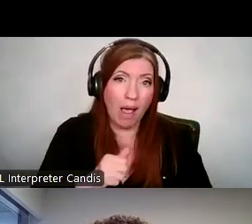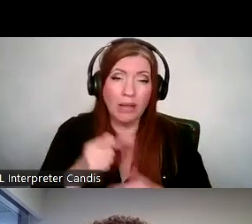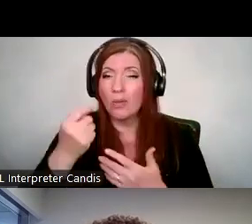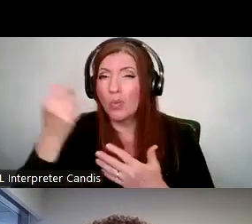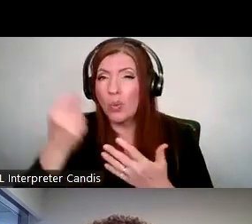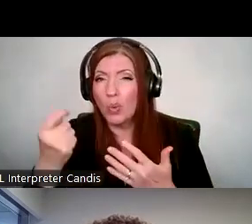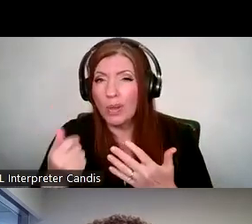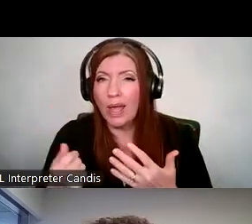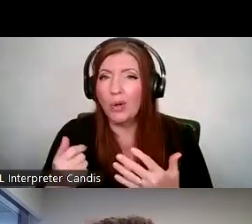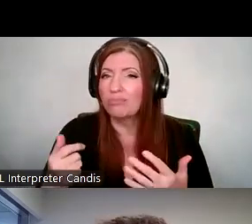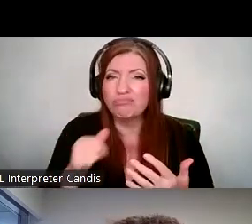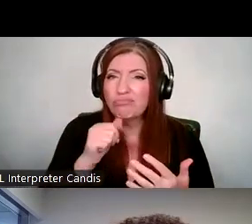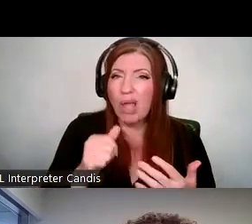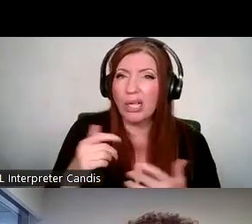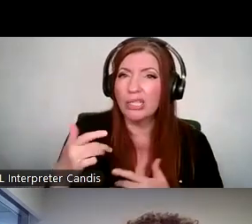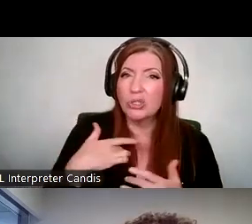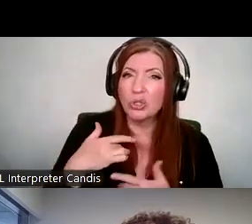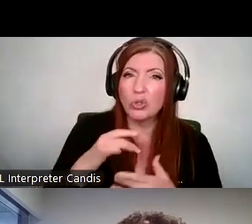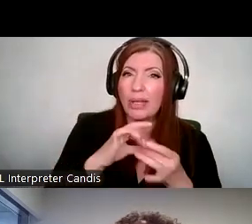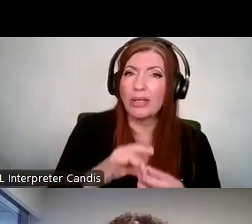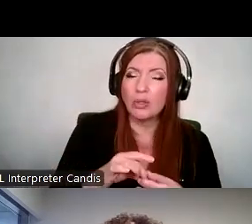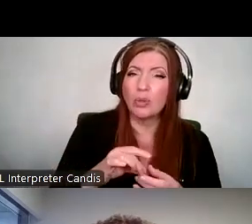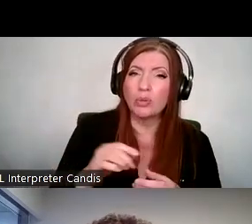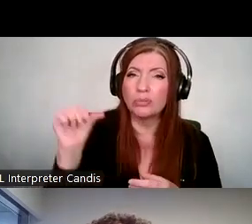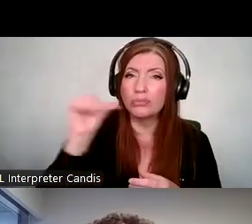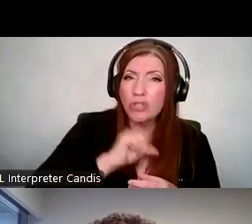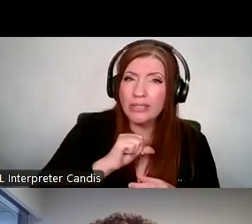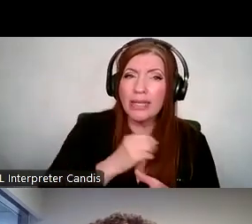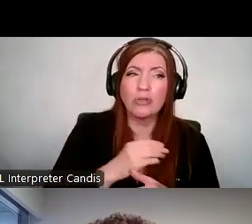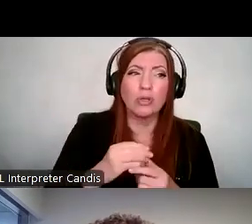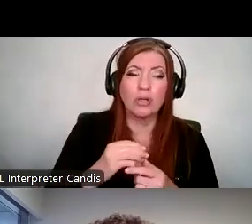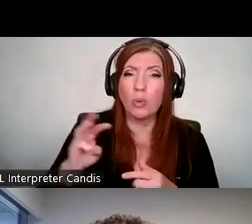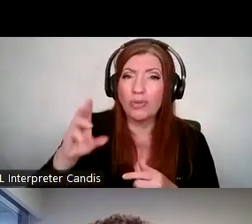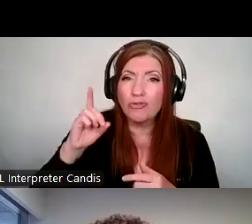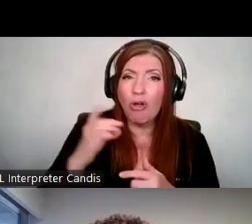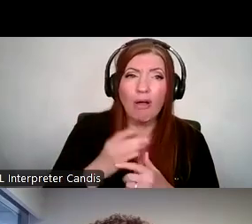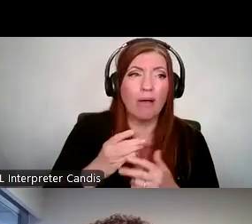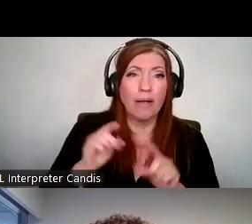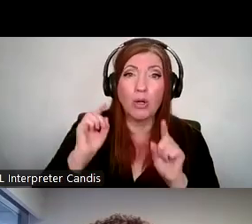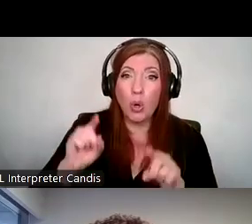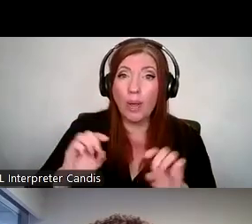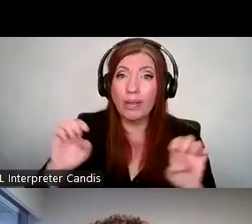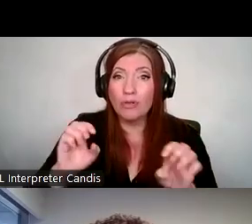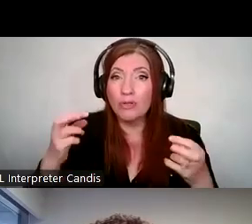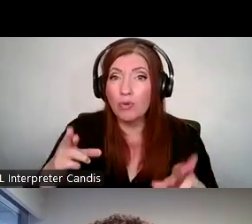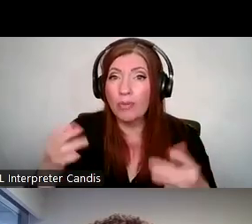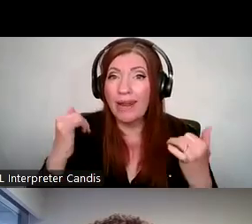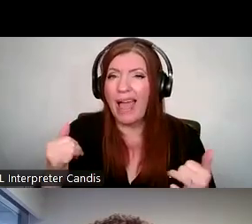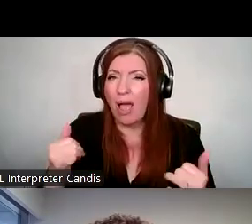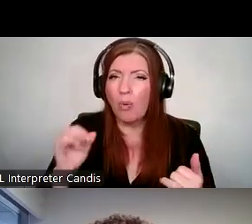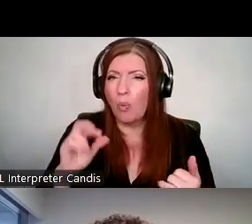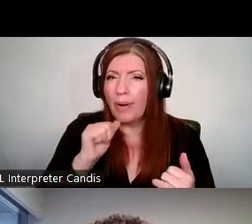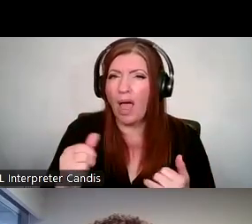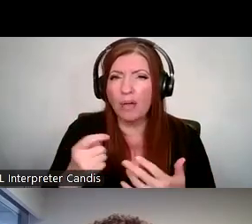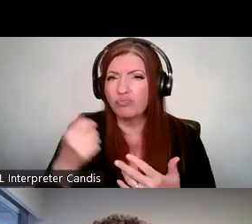concerns, if with intoxication, with withdrawal, whether that's something where they need to go to the emergency room right away, or even kind of to assess